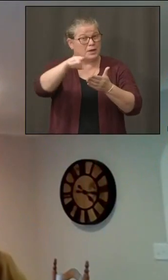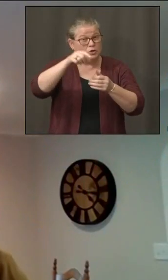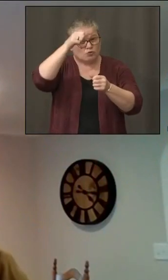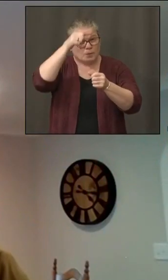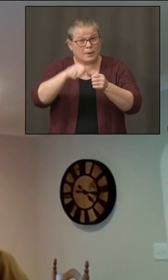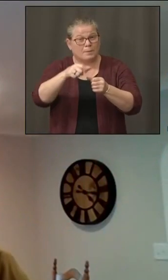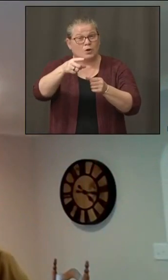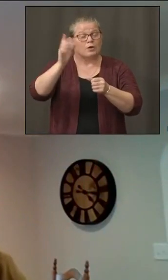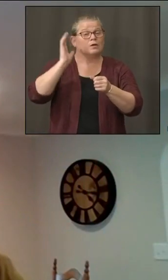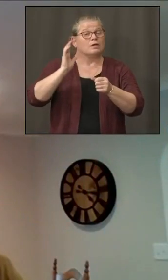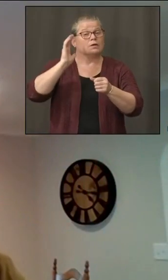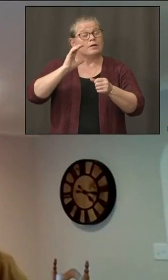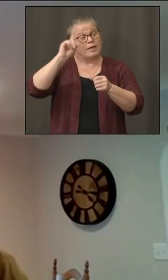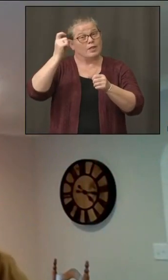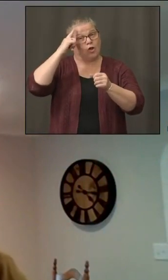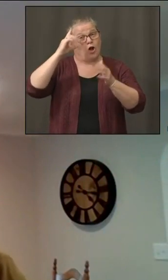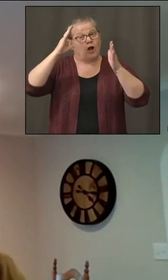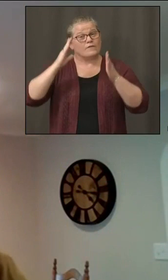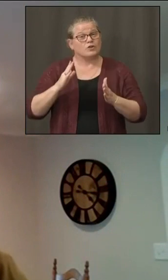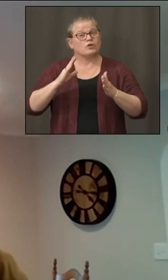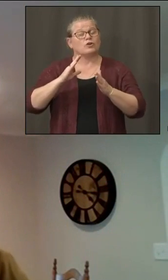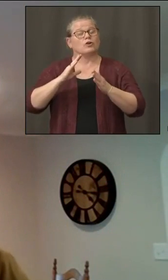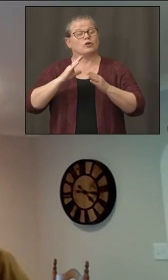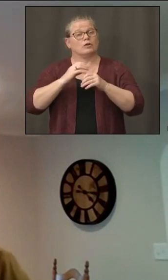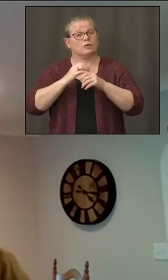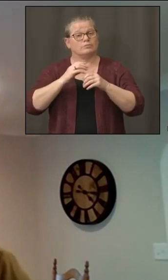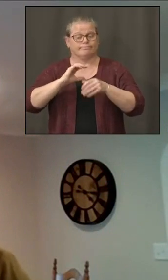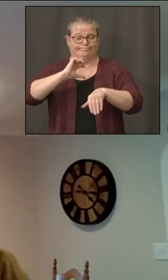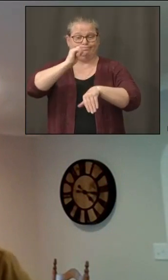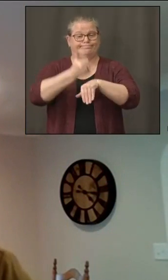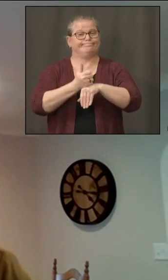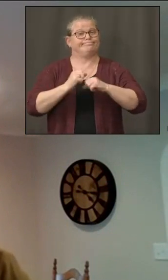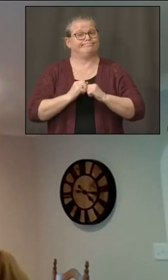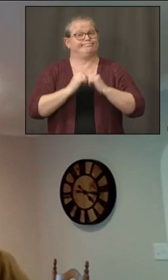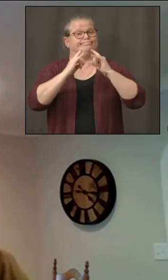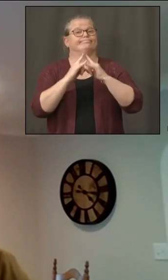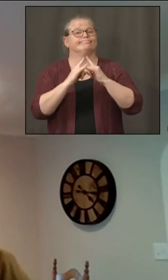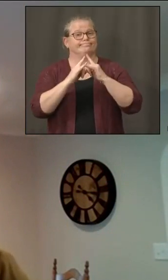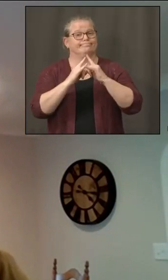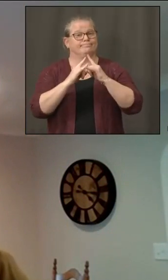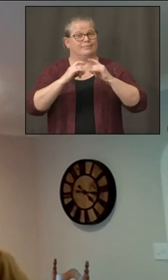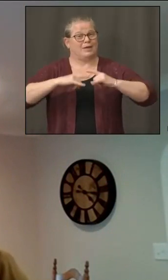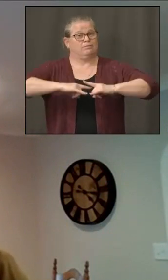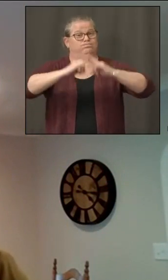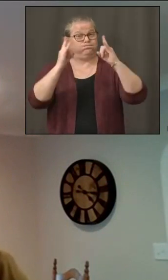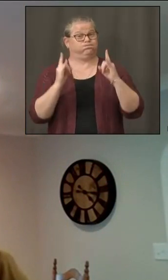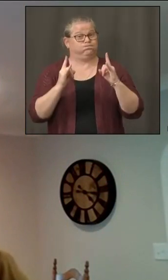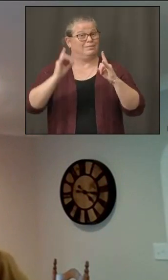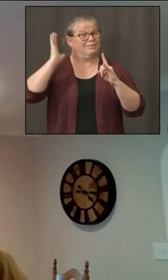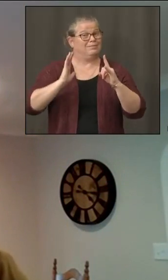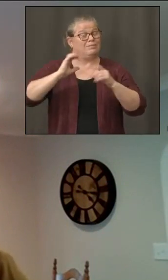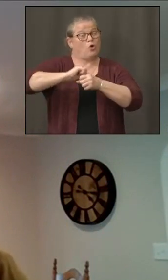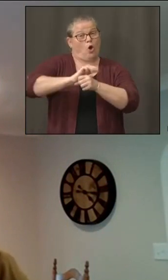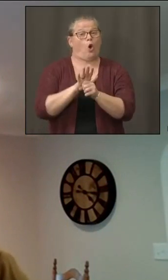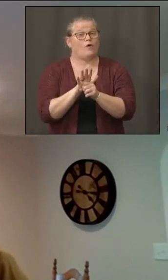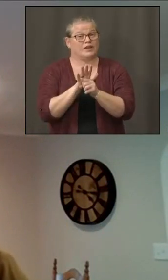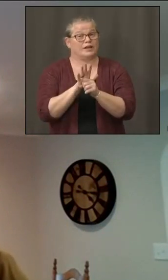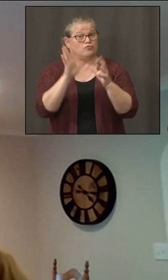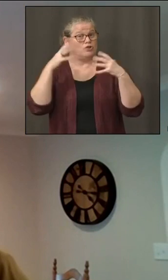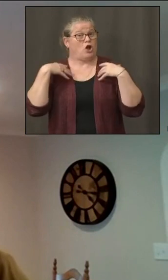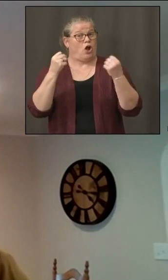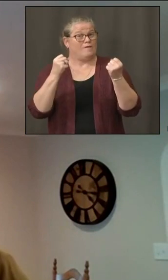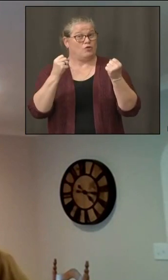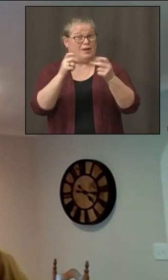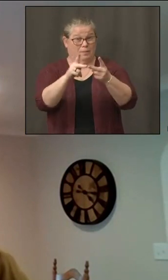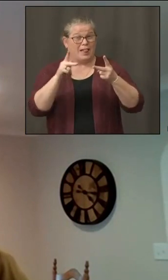these COVID recovery facilities during the first wave of the pandemic. And one of the key